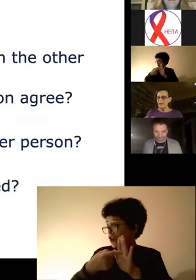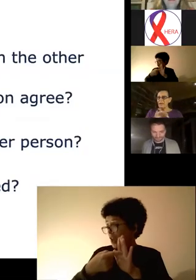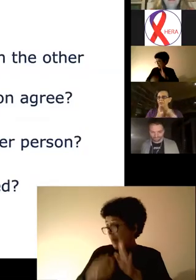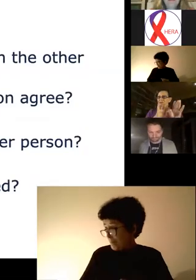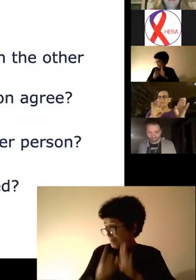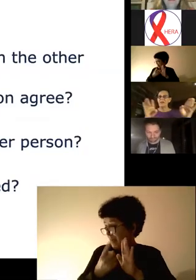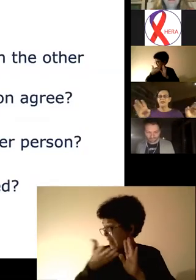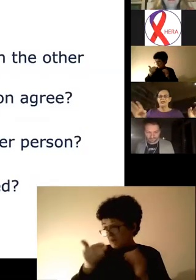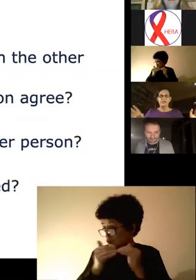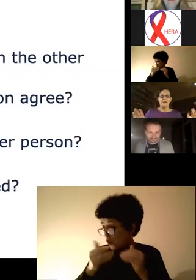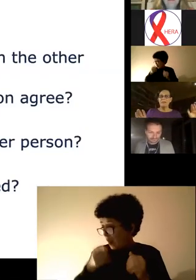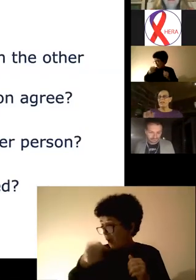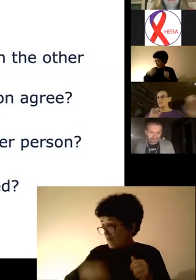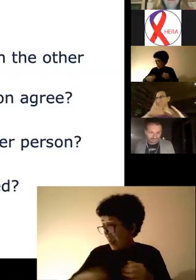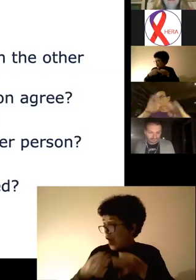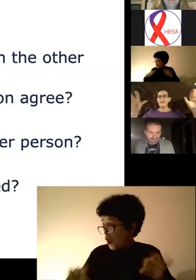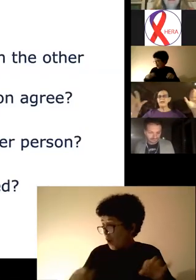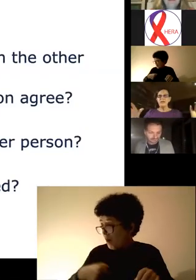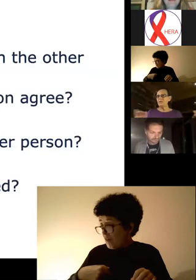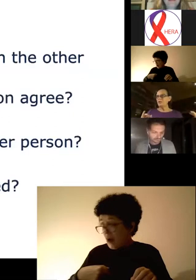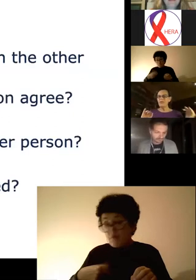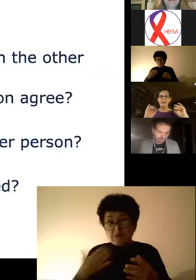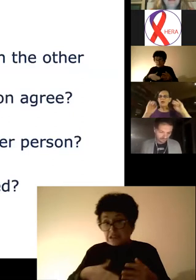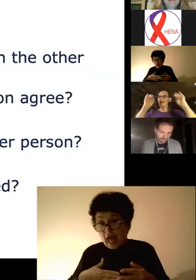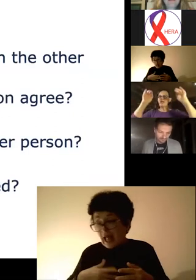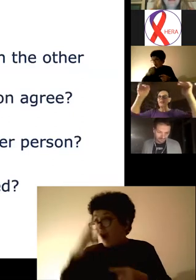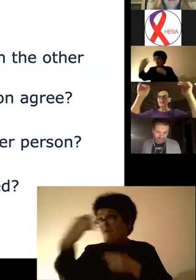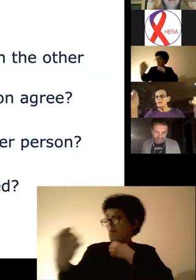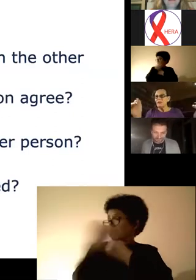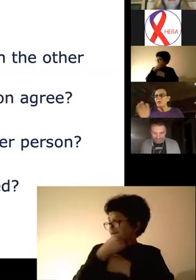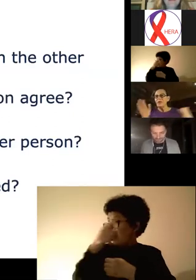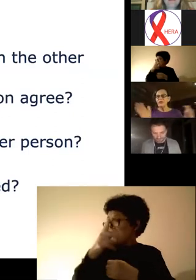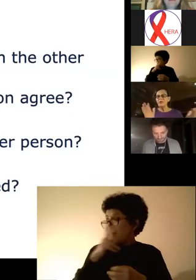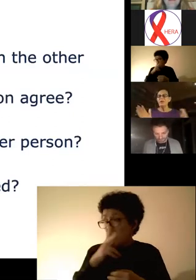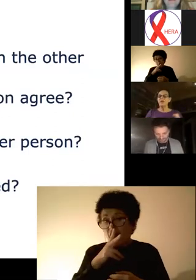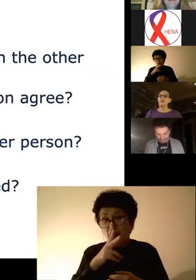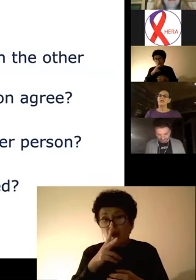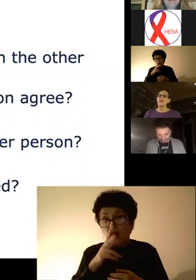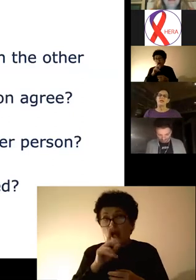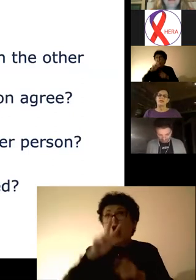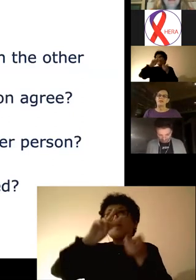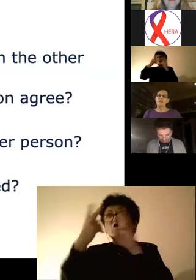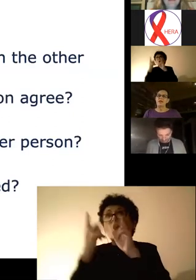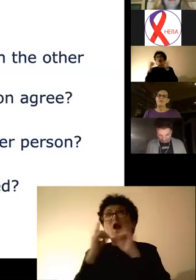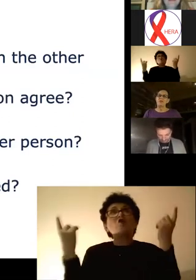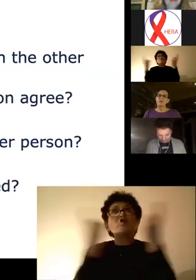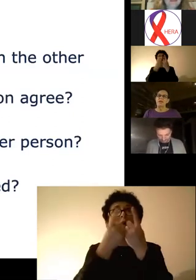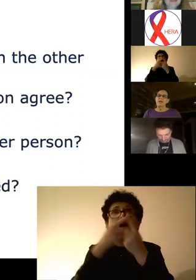privacy safe? Is there no one else in the room? Is there no one else in the other room who is watching